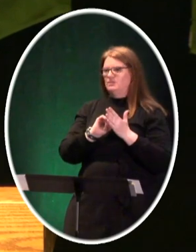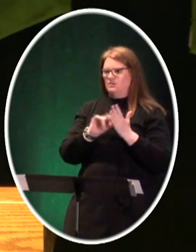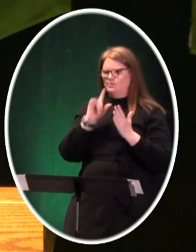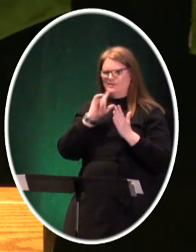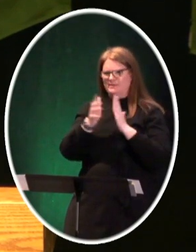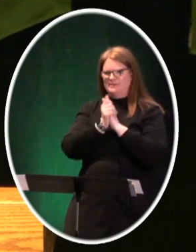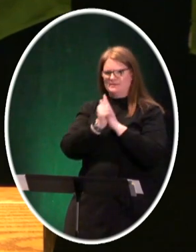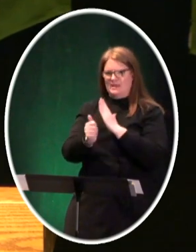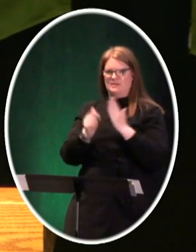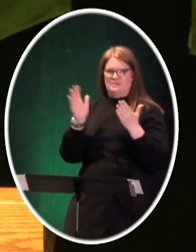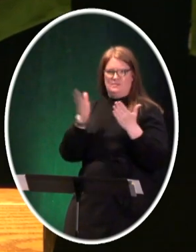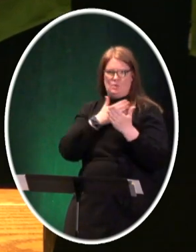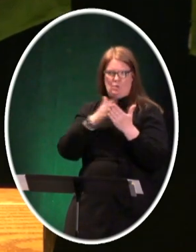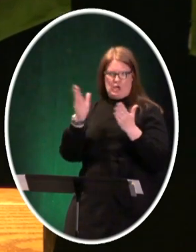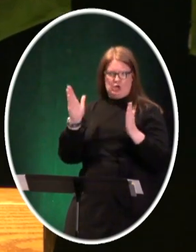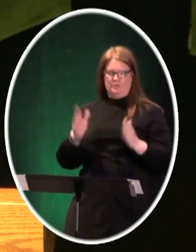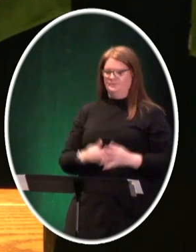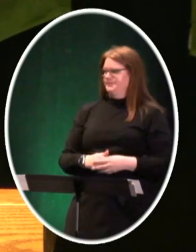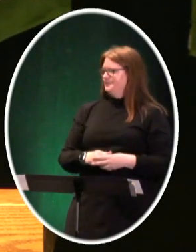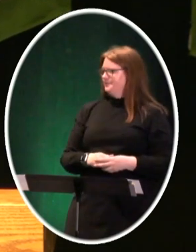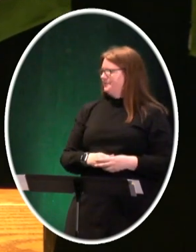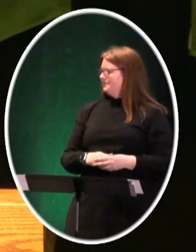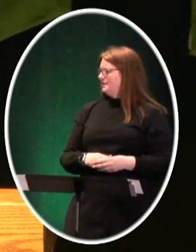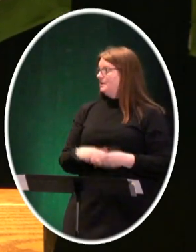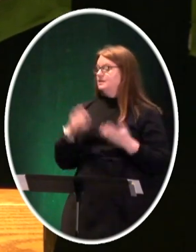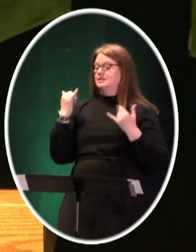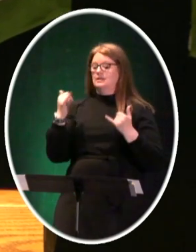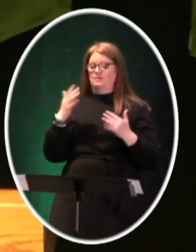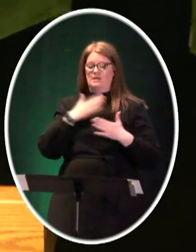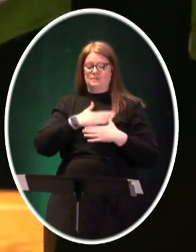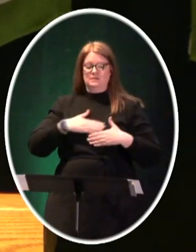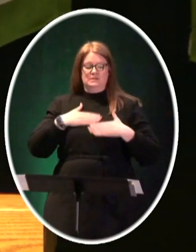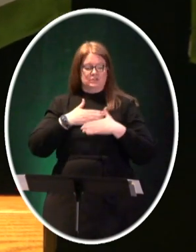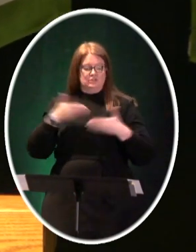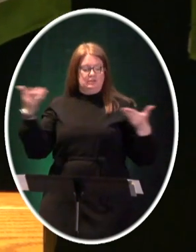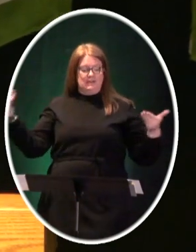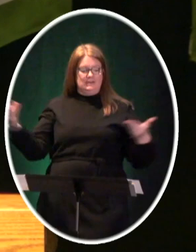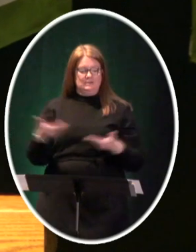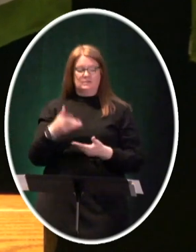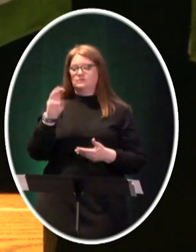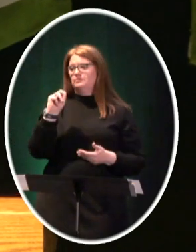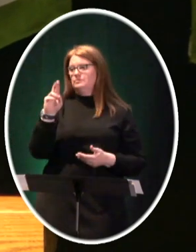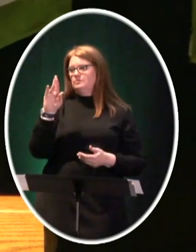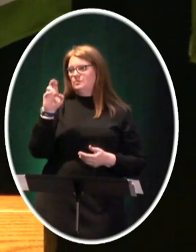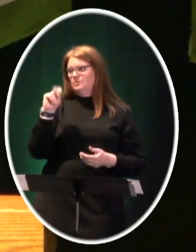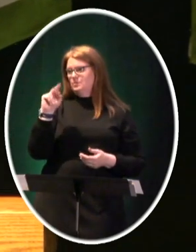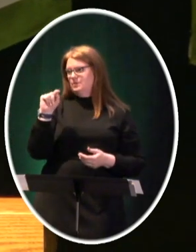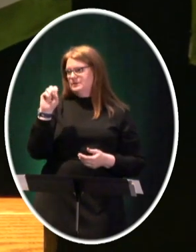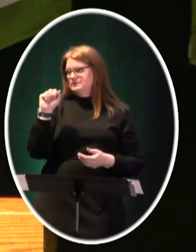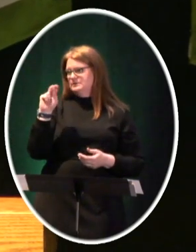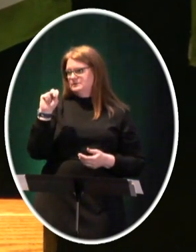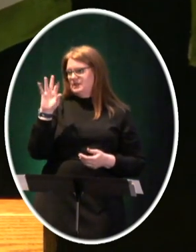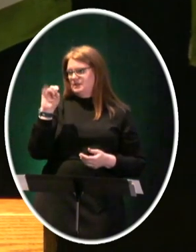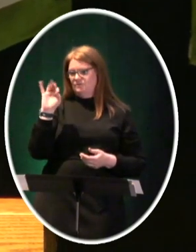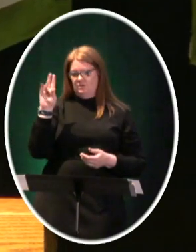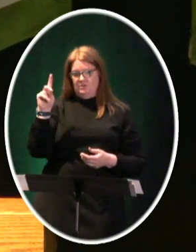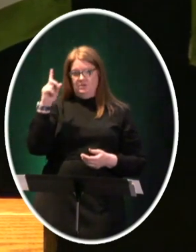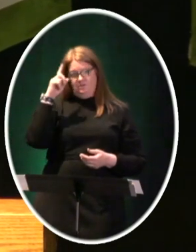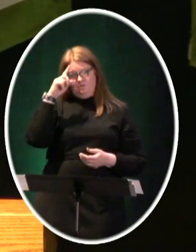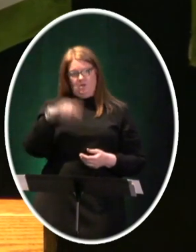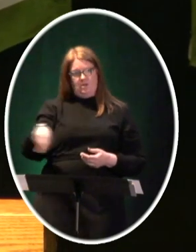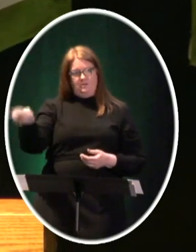of our choirs. It's now my pleasure to introduce Mr. Brent Sanford to you